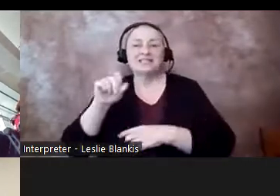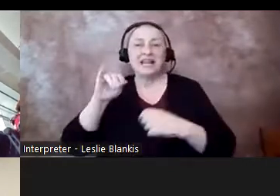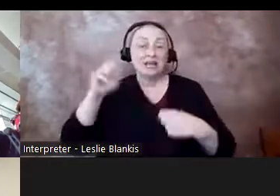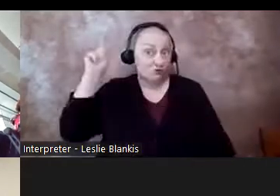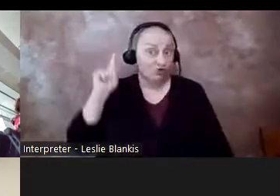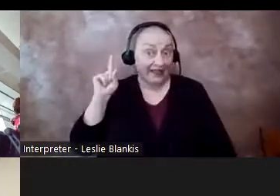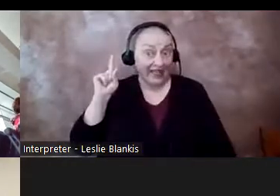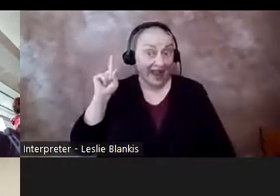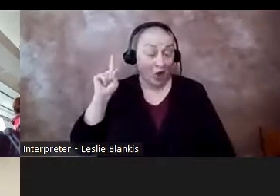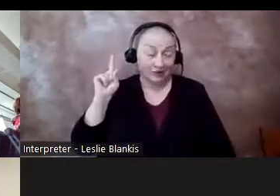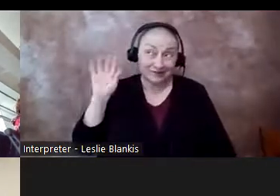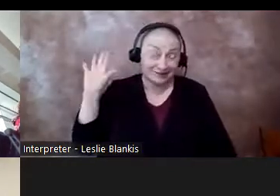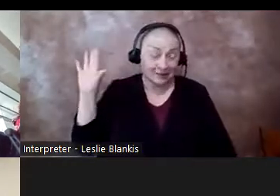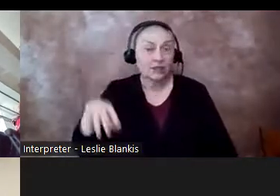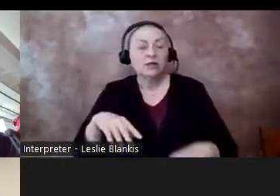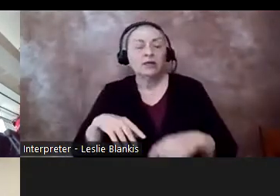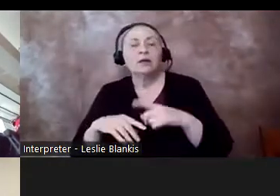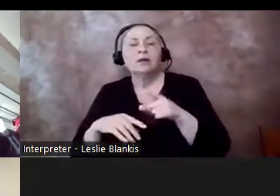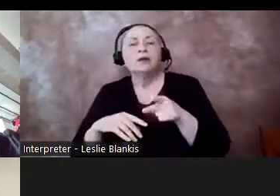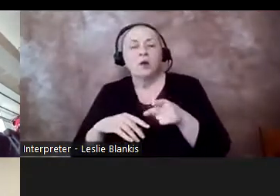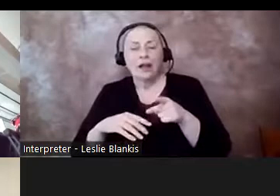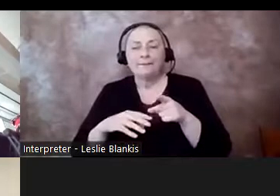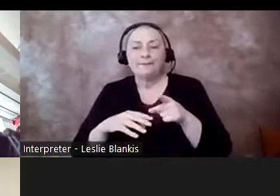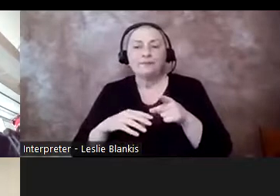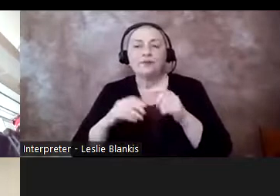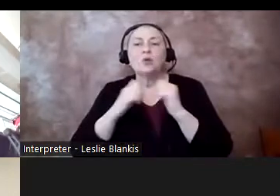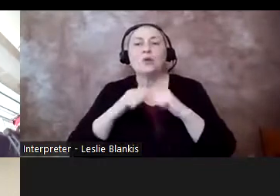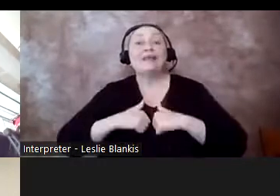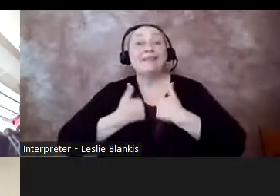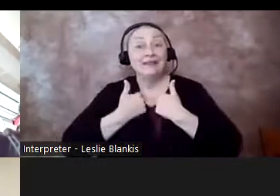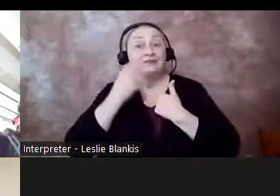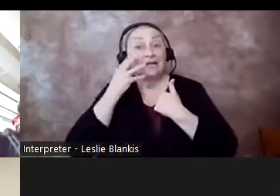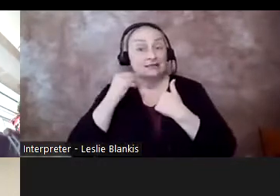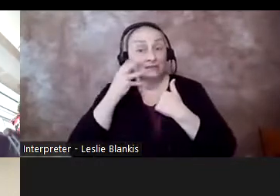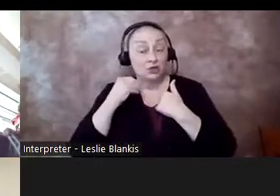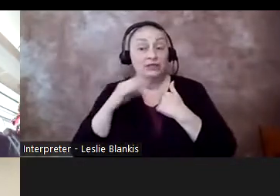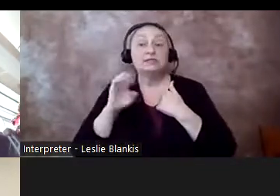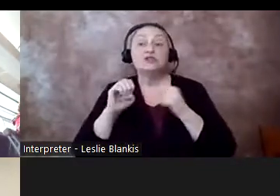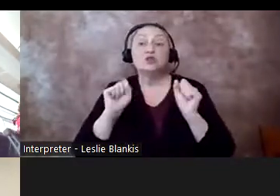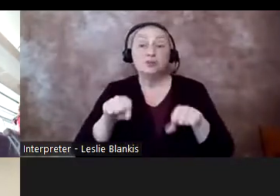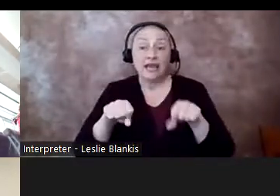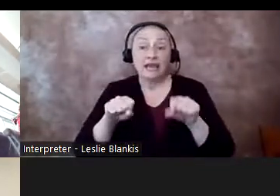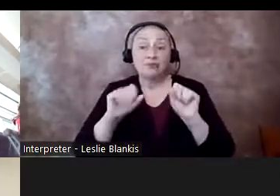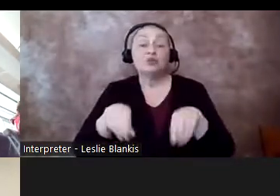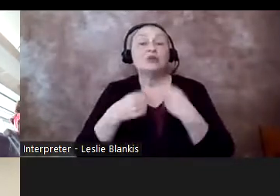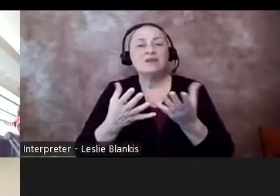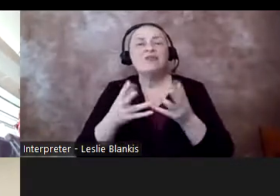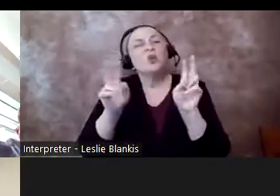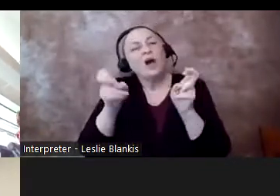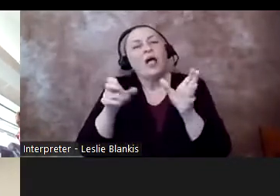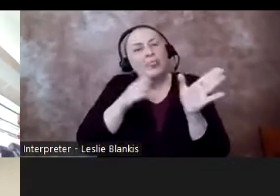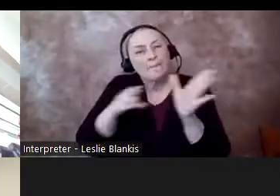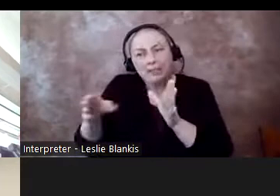by us. With lived experience, to be able to give you a plan with approach